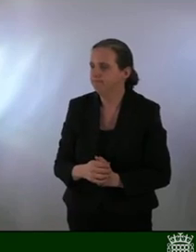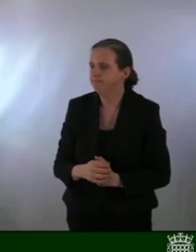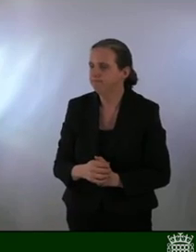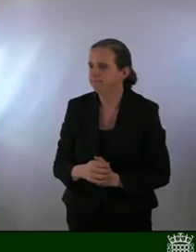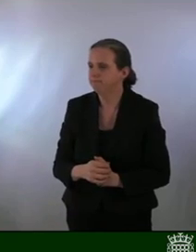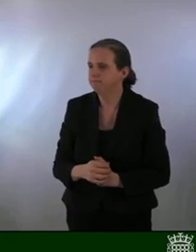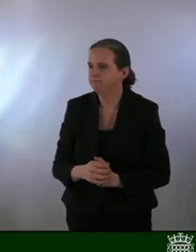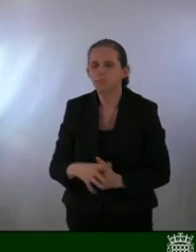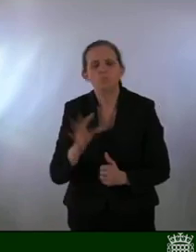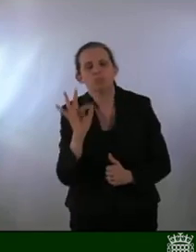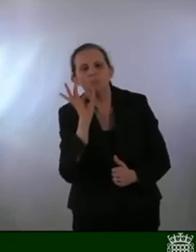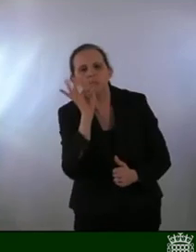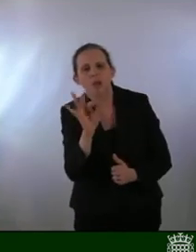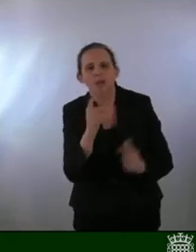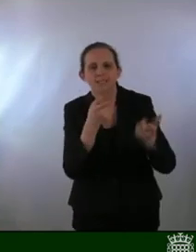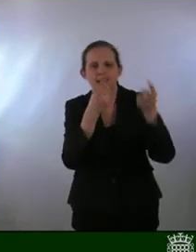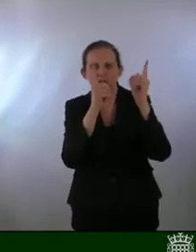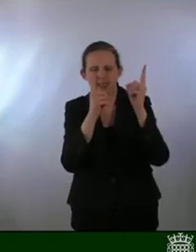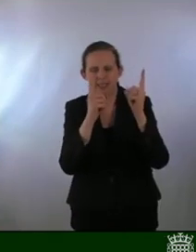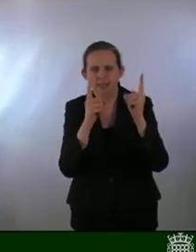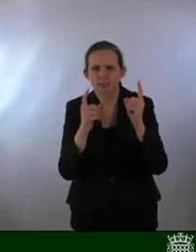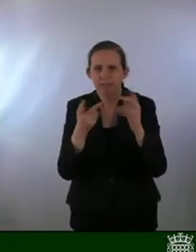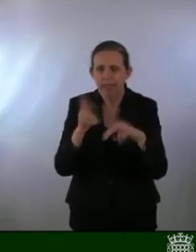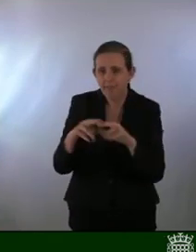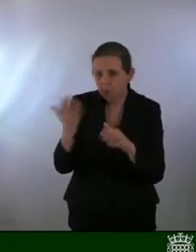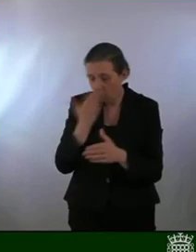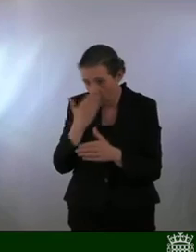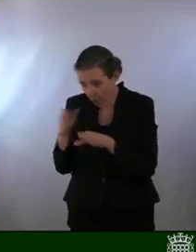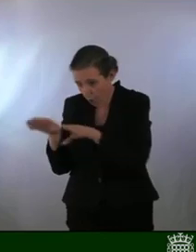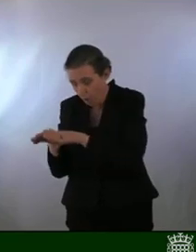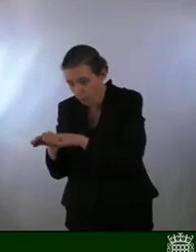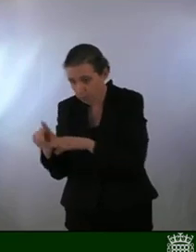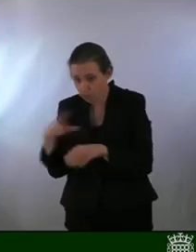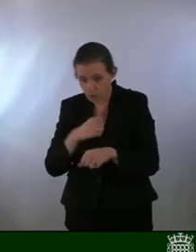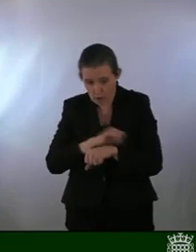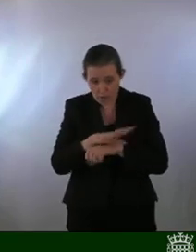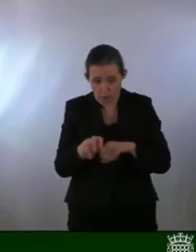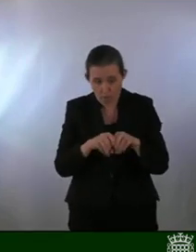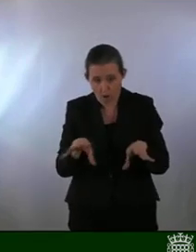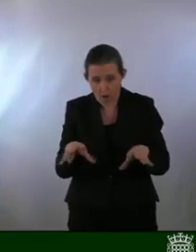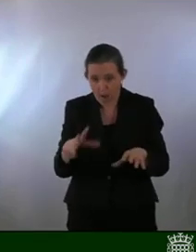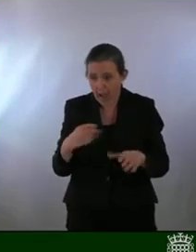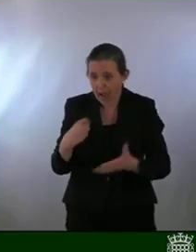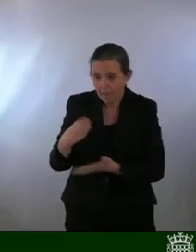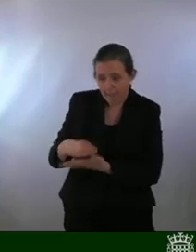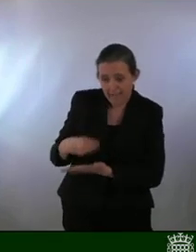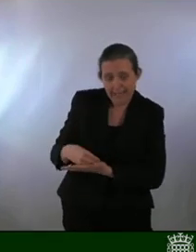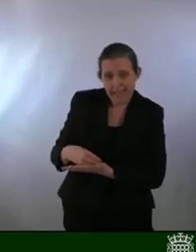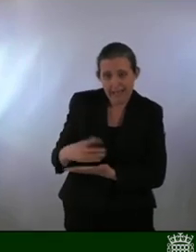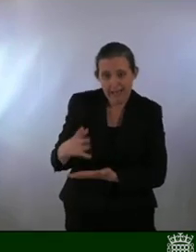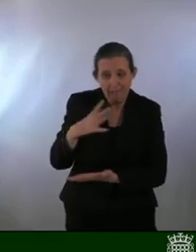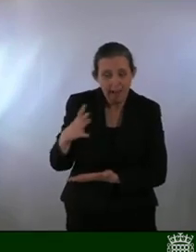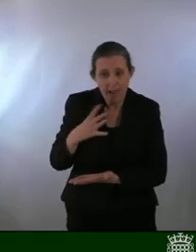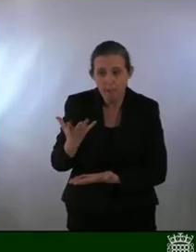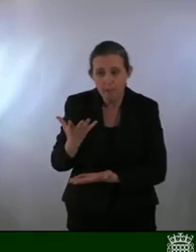State assure this House that if schools are closed because of the coronavirus, money be made available so that lunches and hot food will be